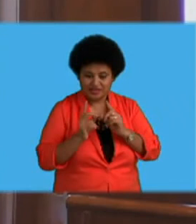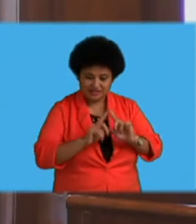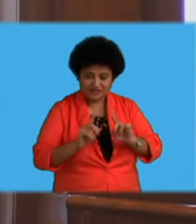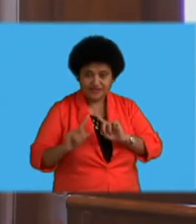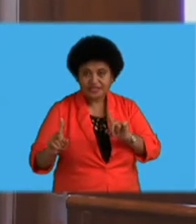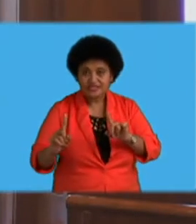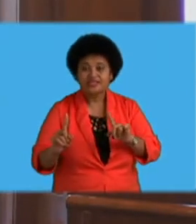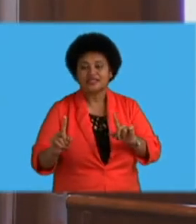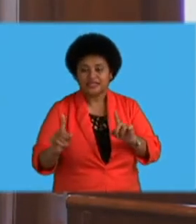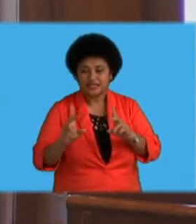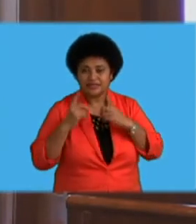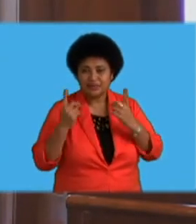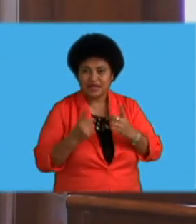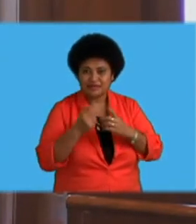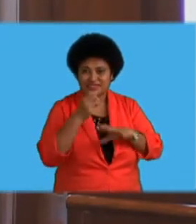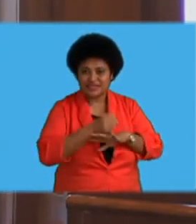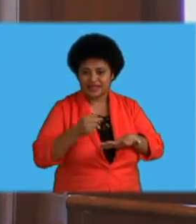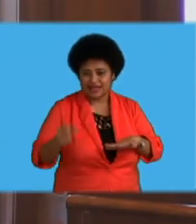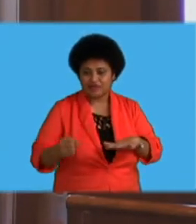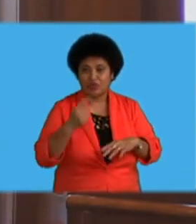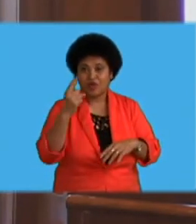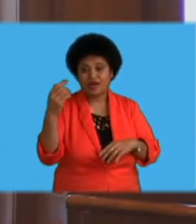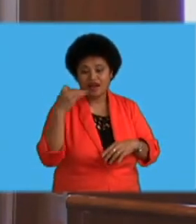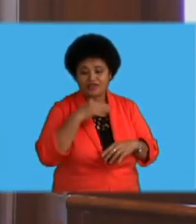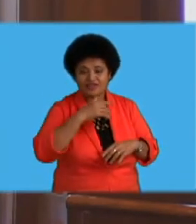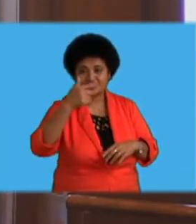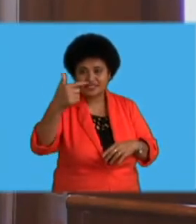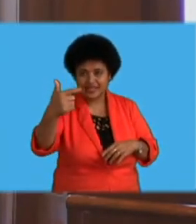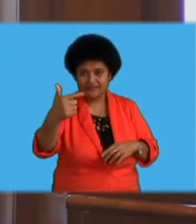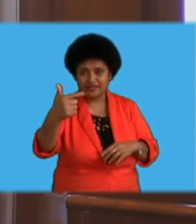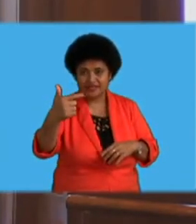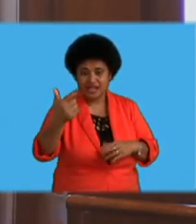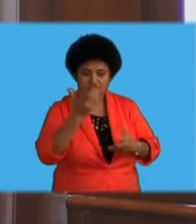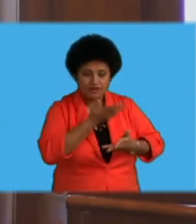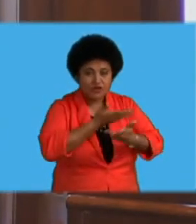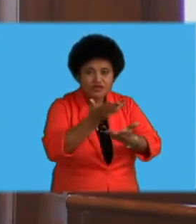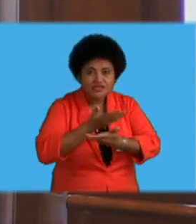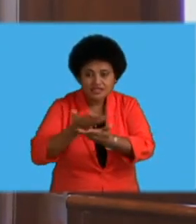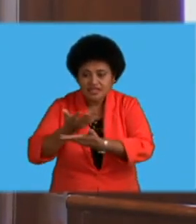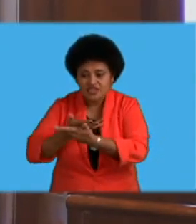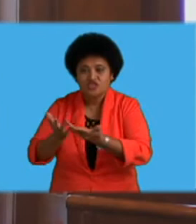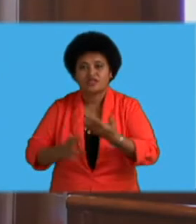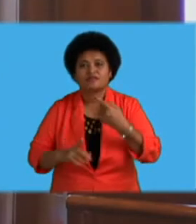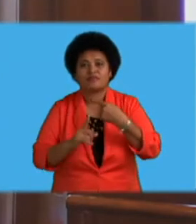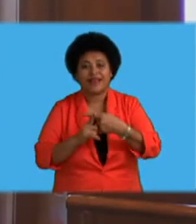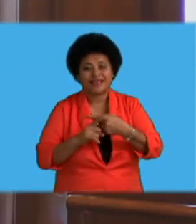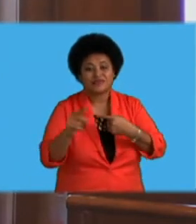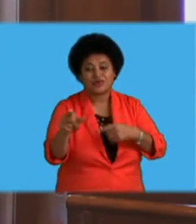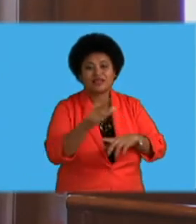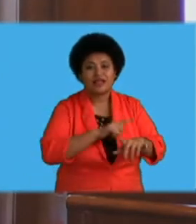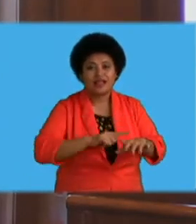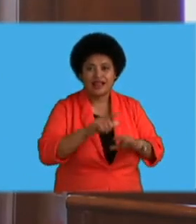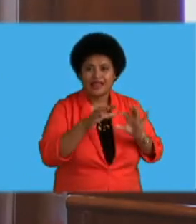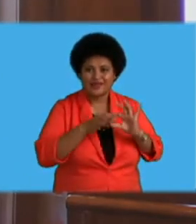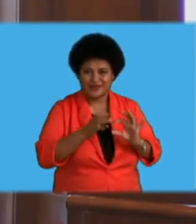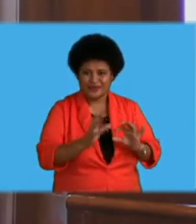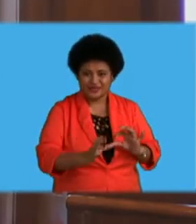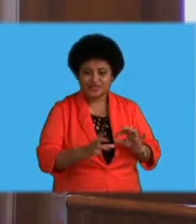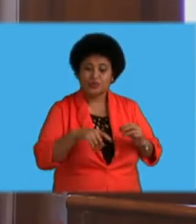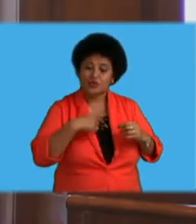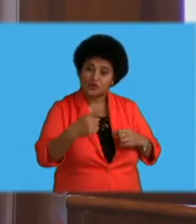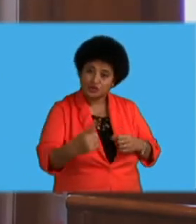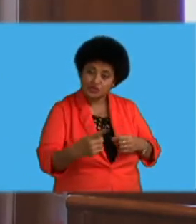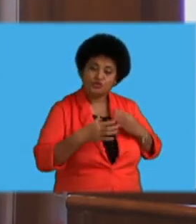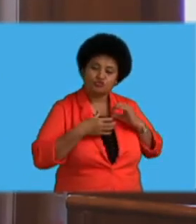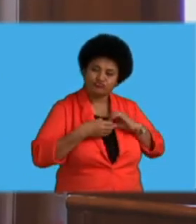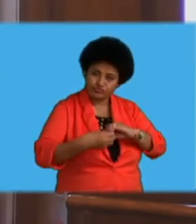conducted 107 consultations and landowner awareness throughout Fiji. The division will continue to engage